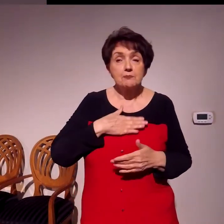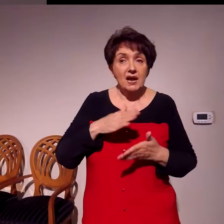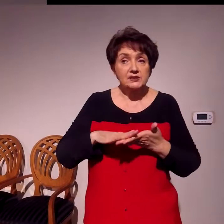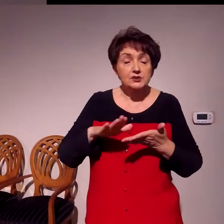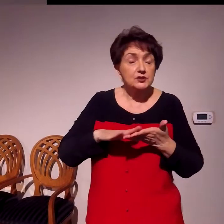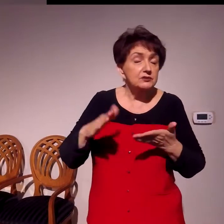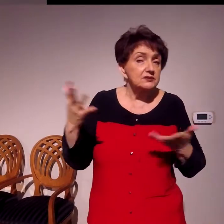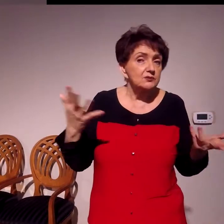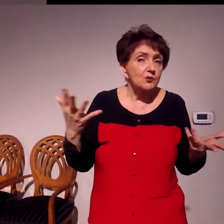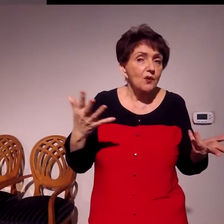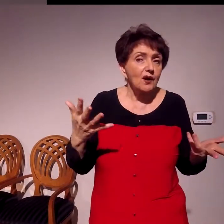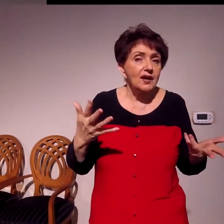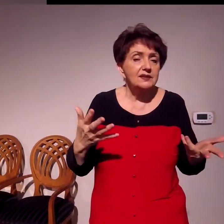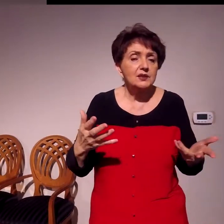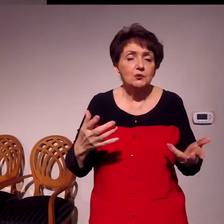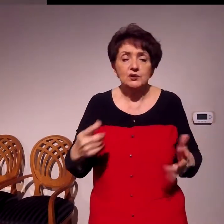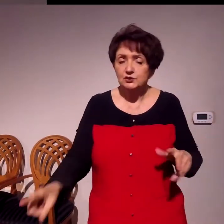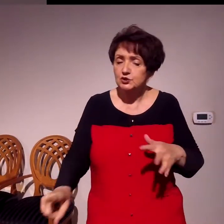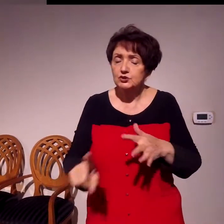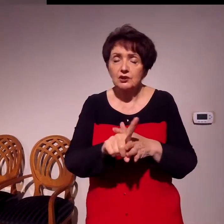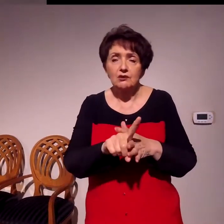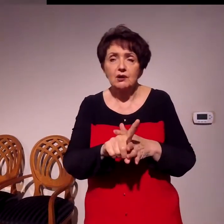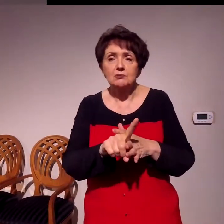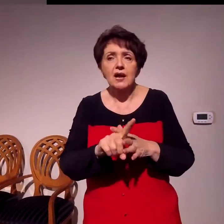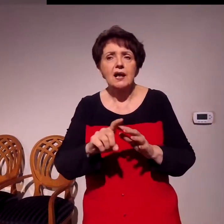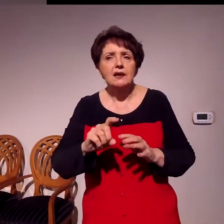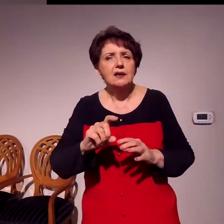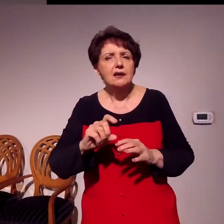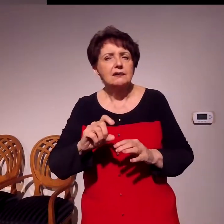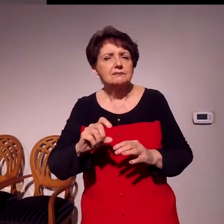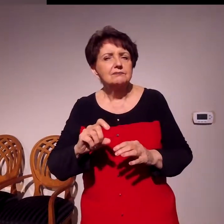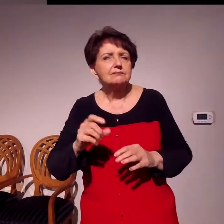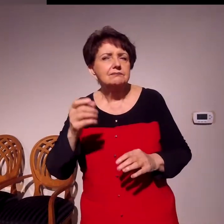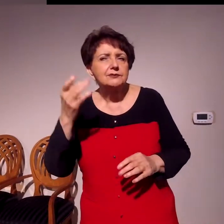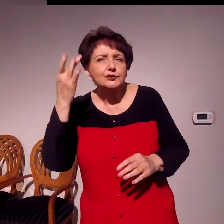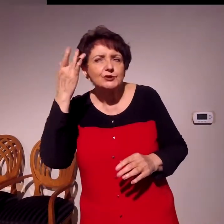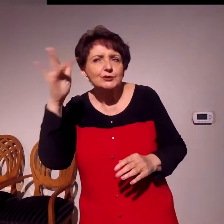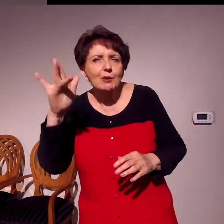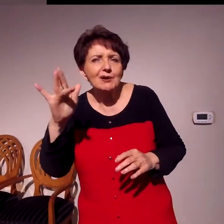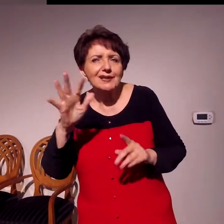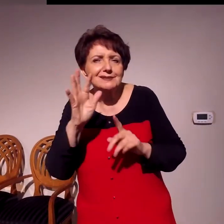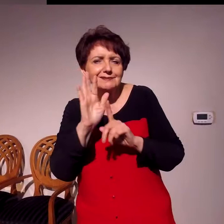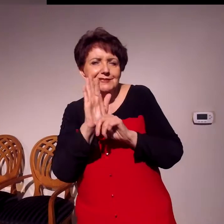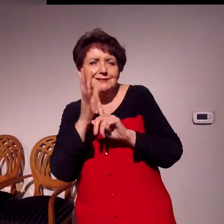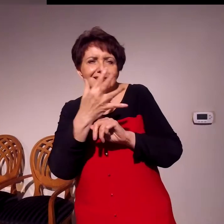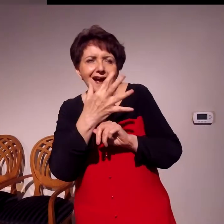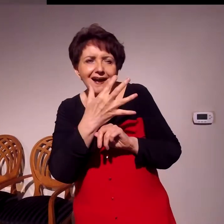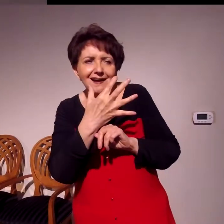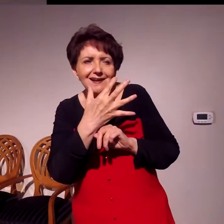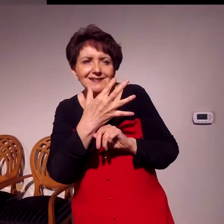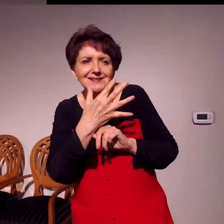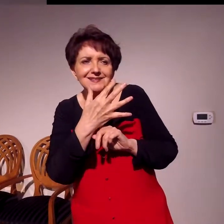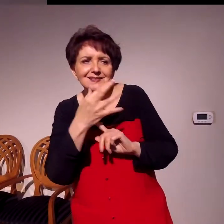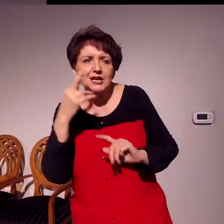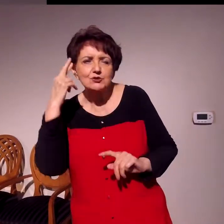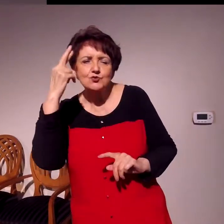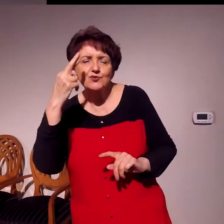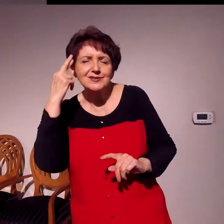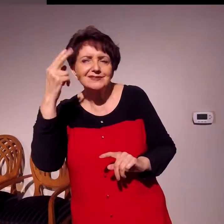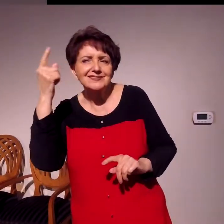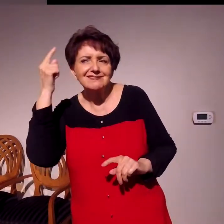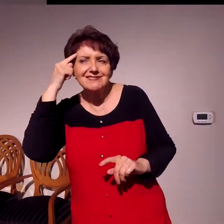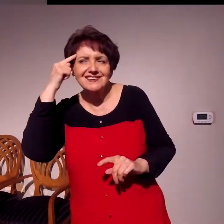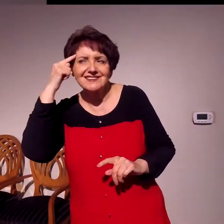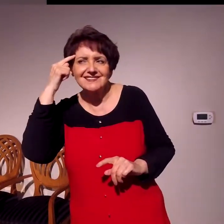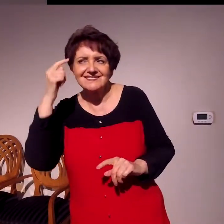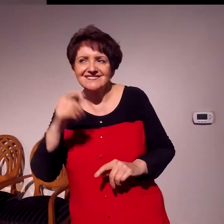will come out very cleverly disguised as reasoned thinking.